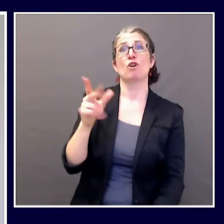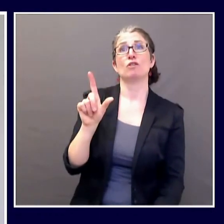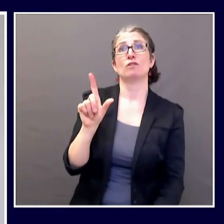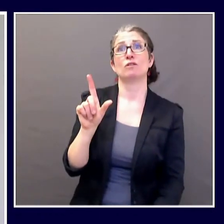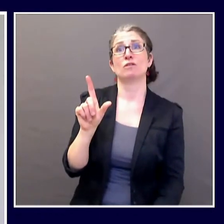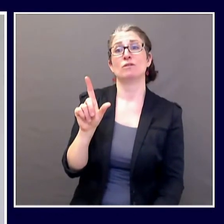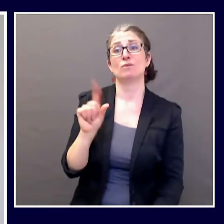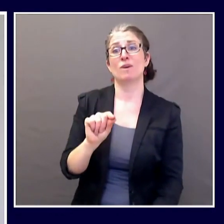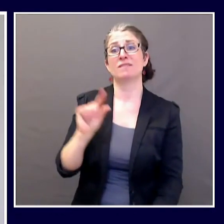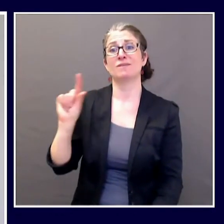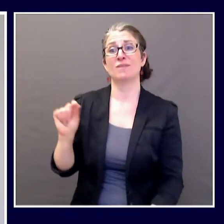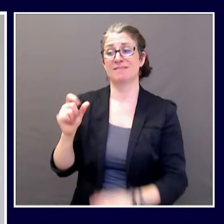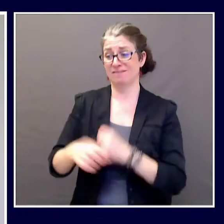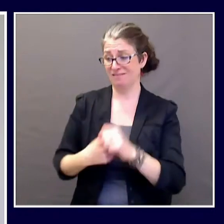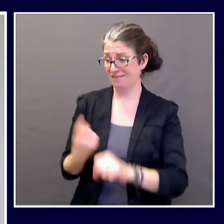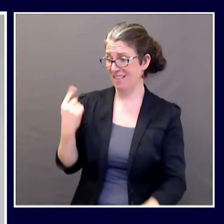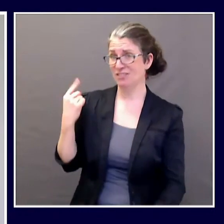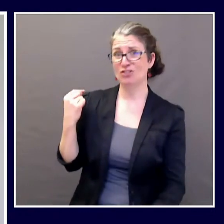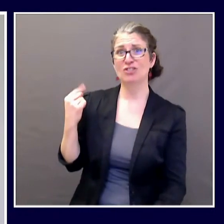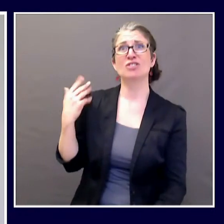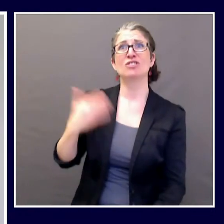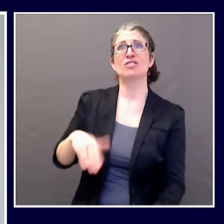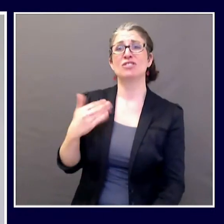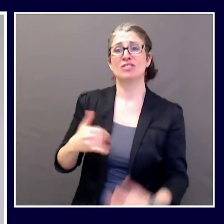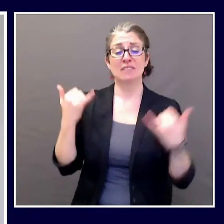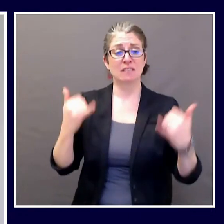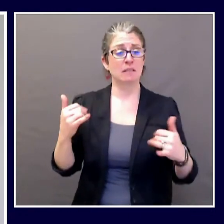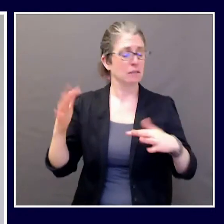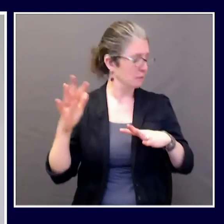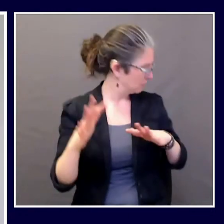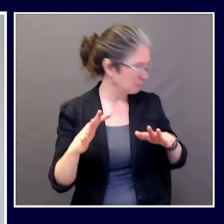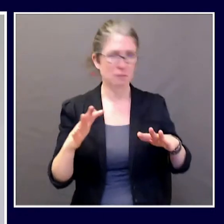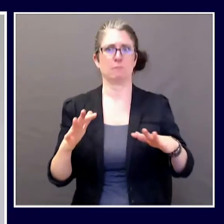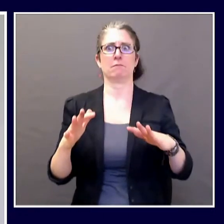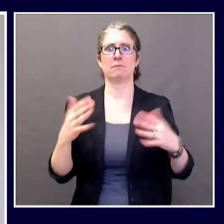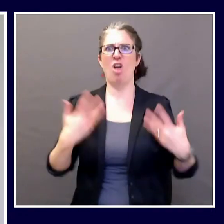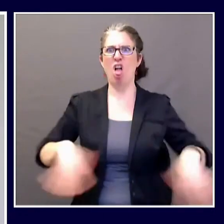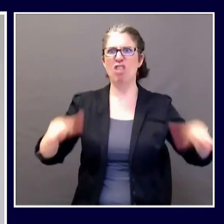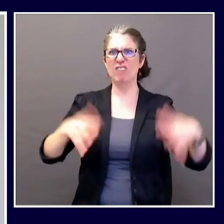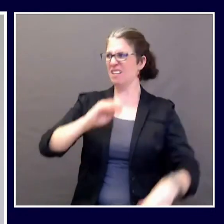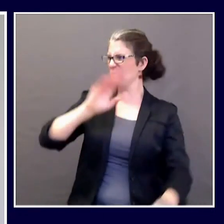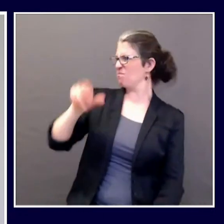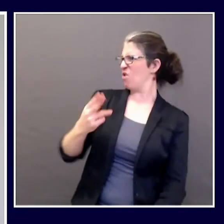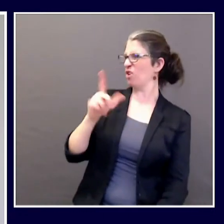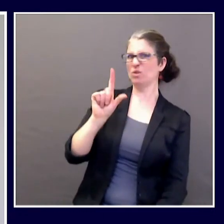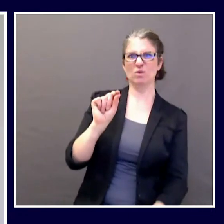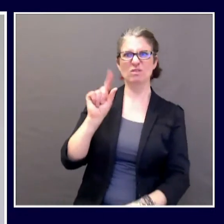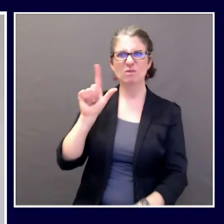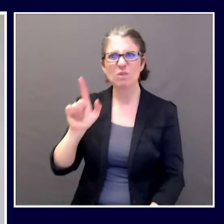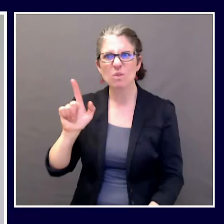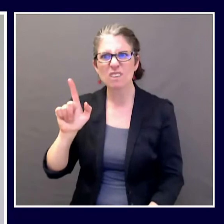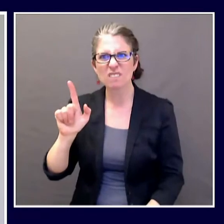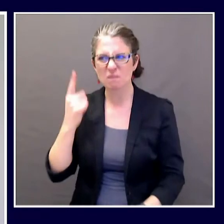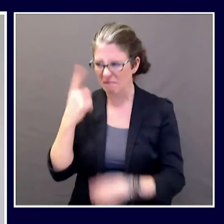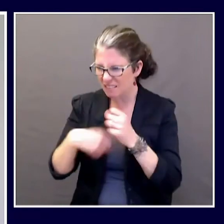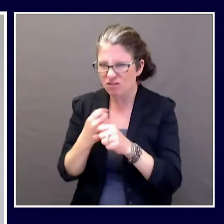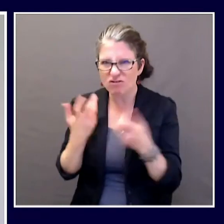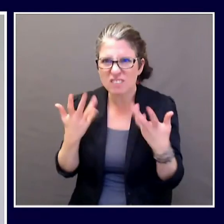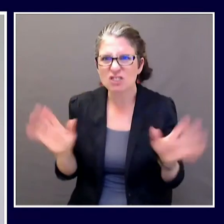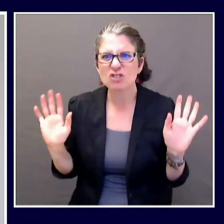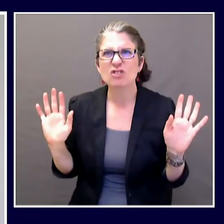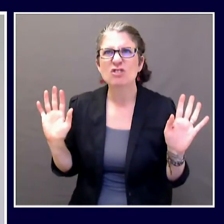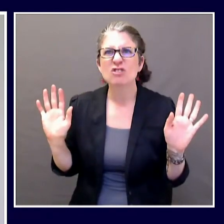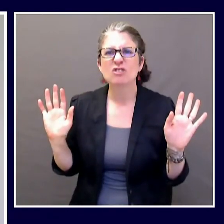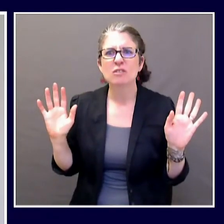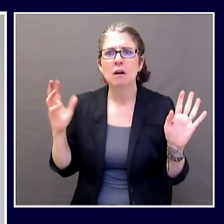little recollection of the year in between. I think it's a function of how little we've moved, both